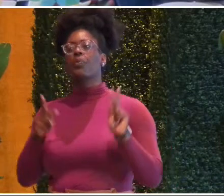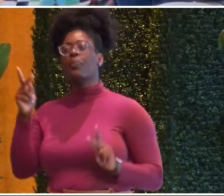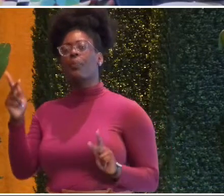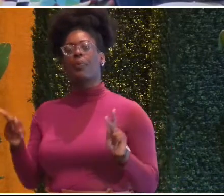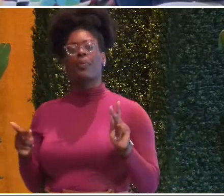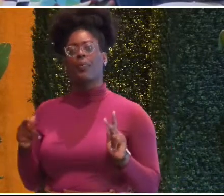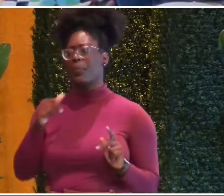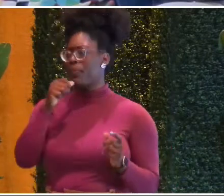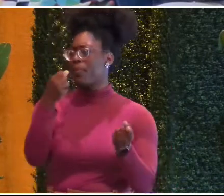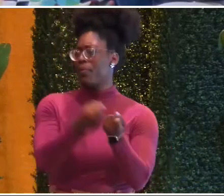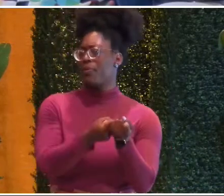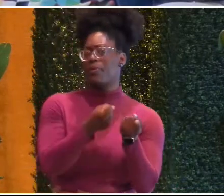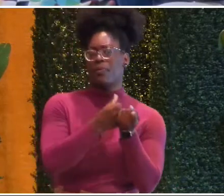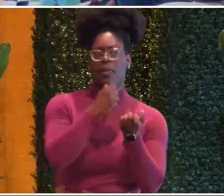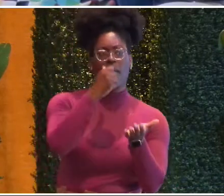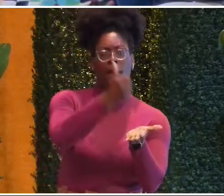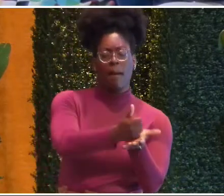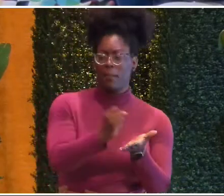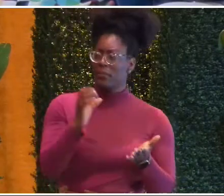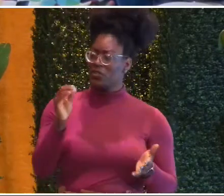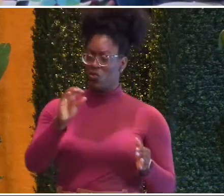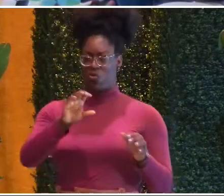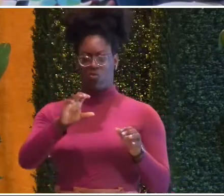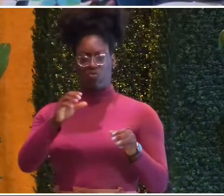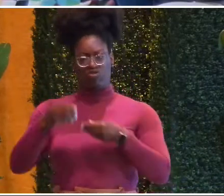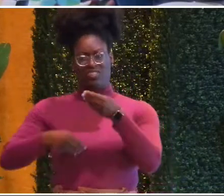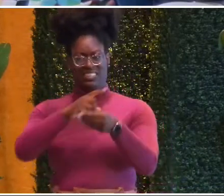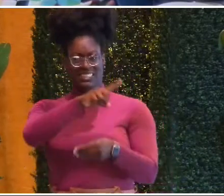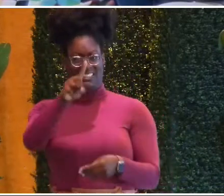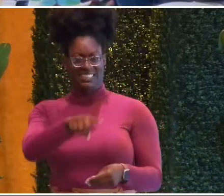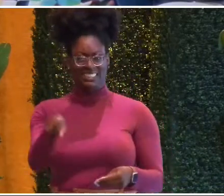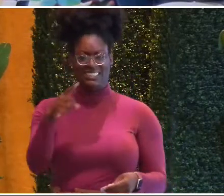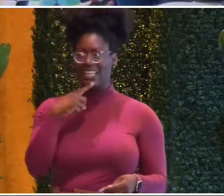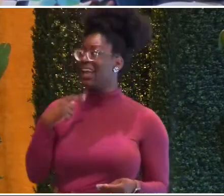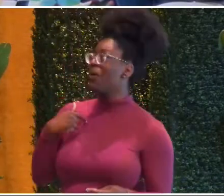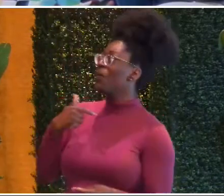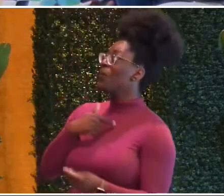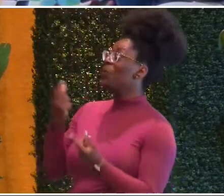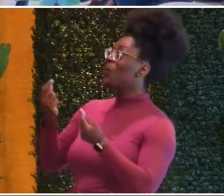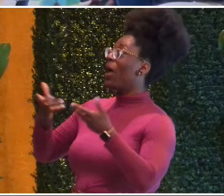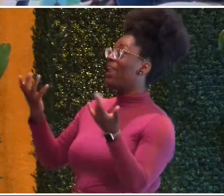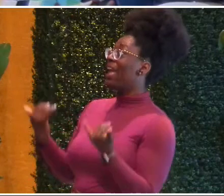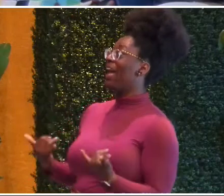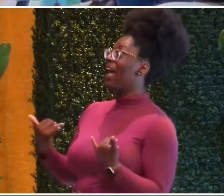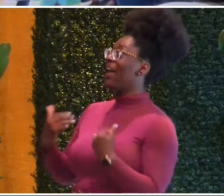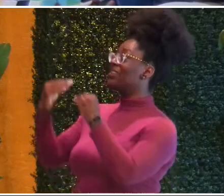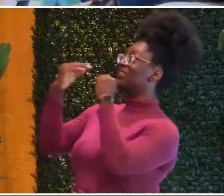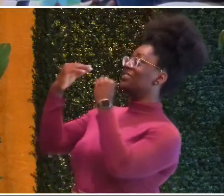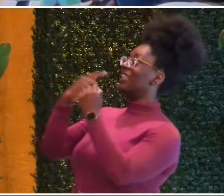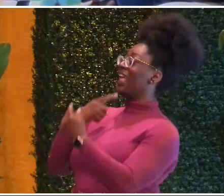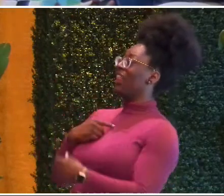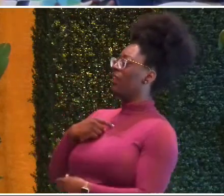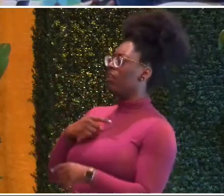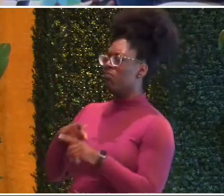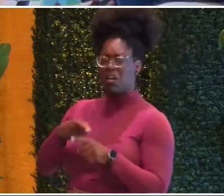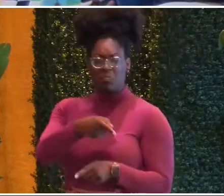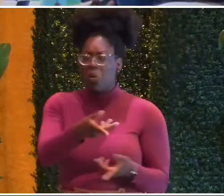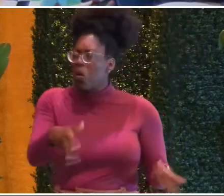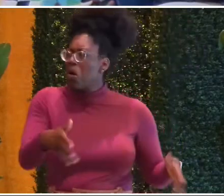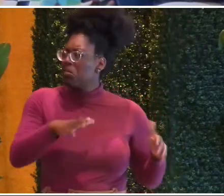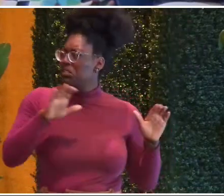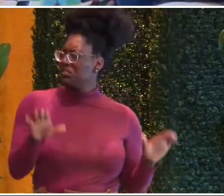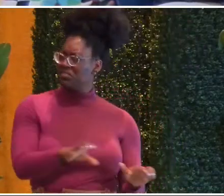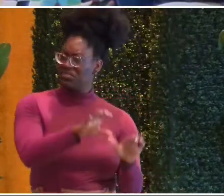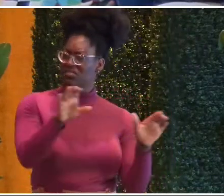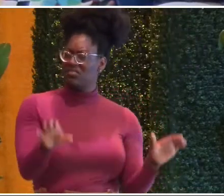right? Like, what should we do? We should be supporting you in every facet possible. But in terms of Gen Z's organizing, I